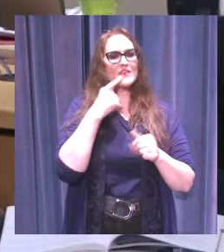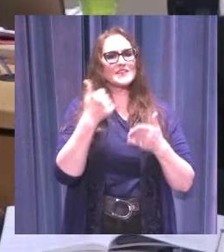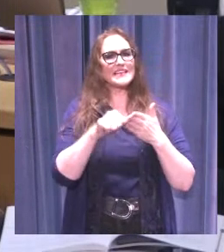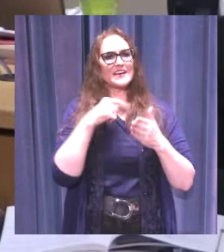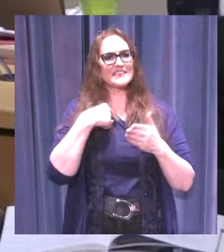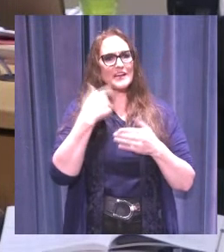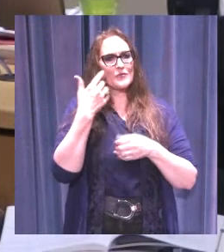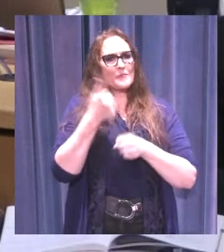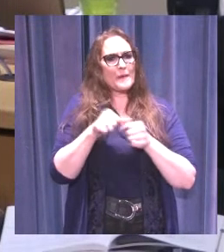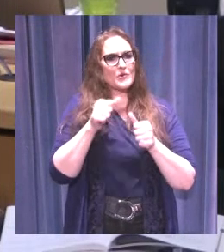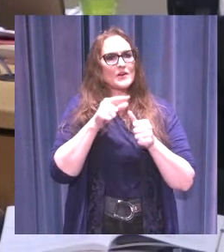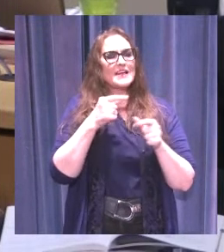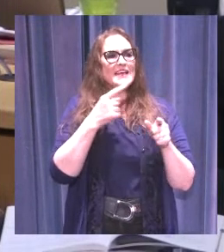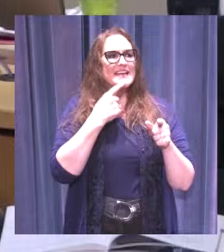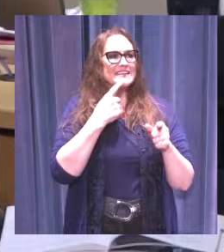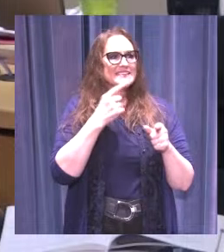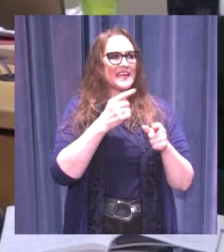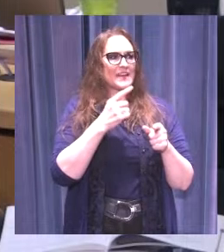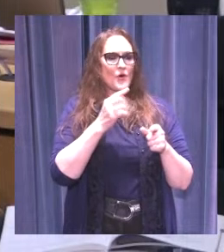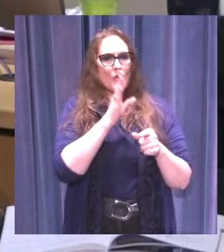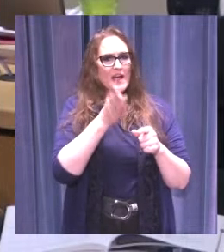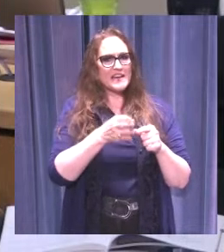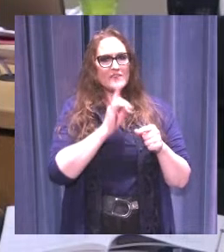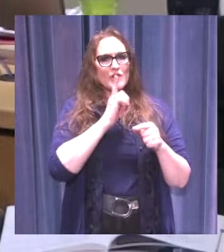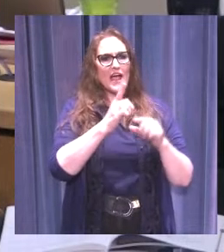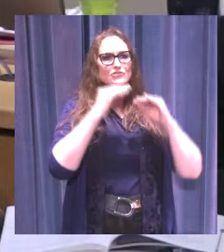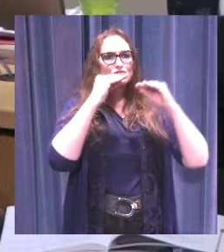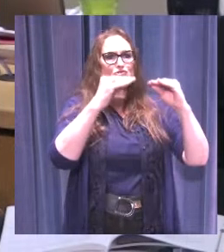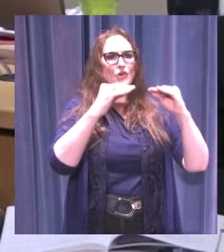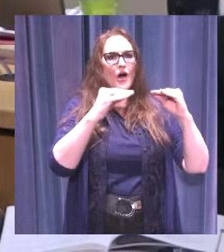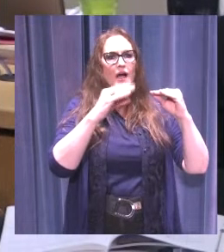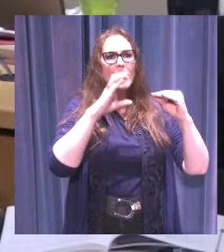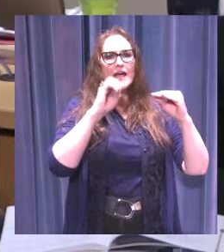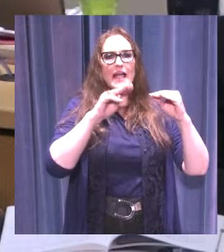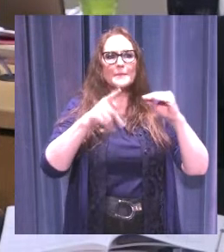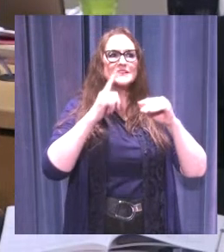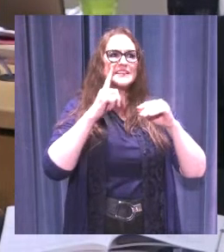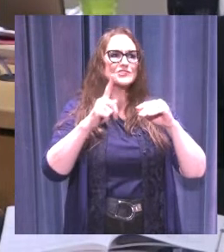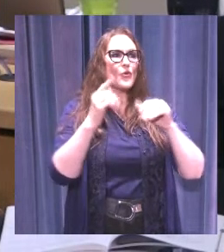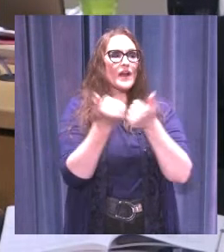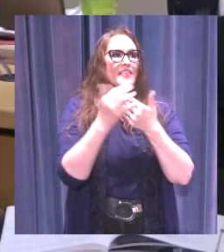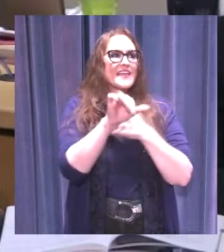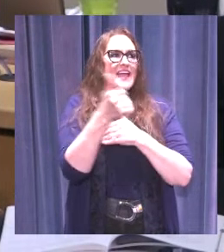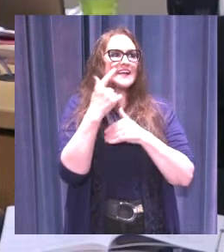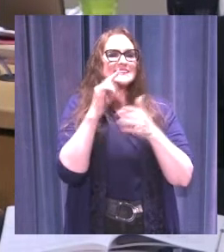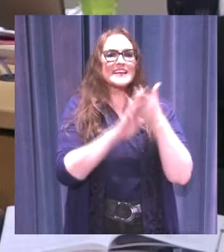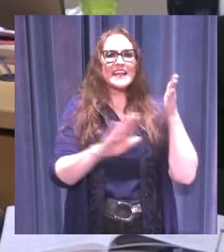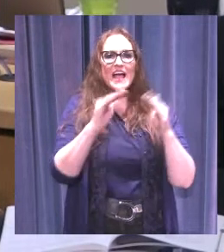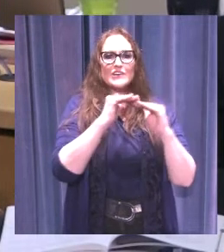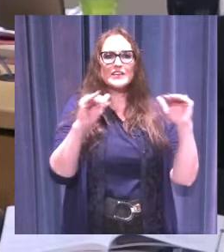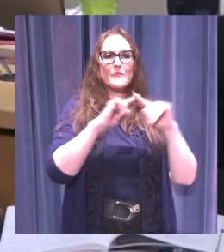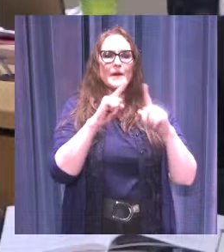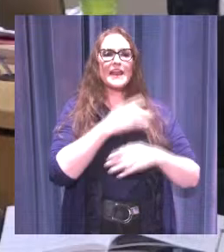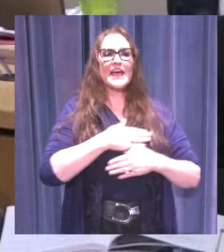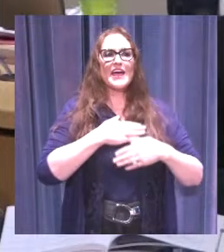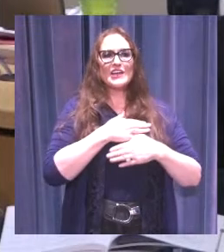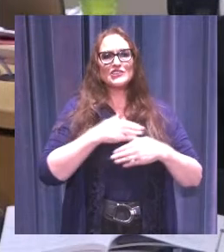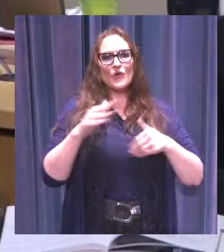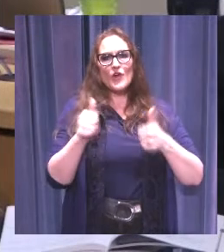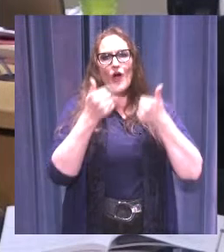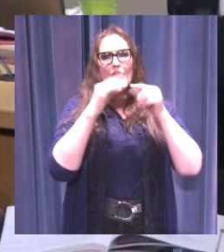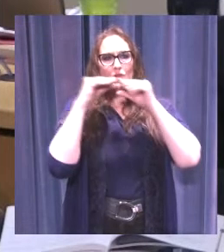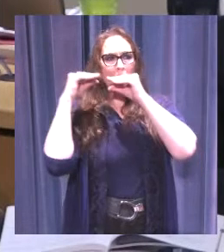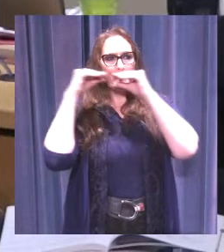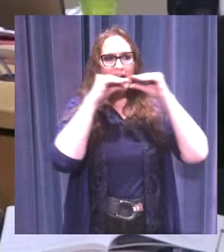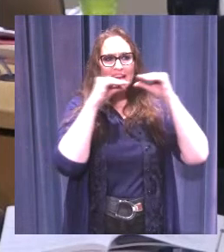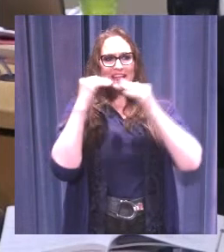heart. It read, "While I never actually taught composition or anything else at a college level, I enjoyed offering harmonica lessons for several years